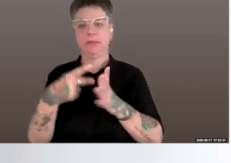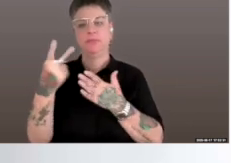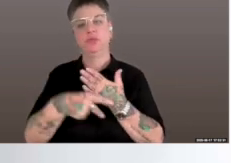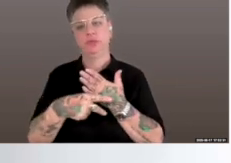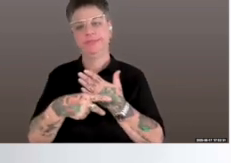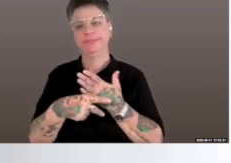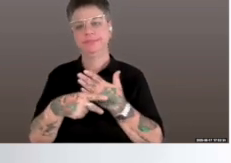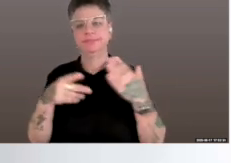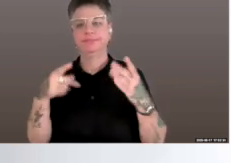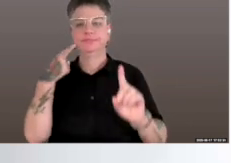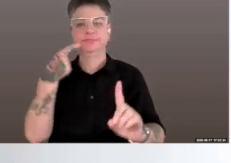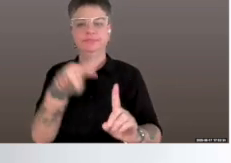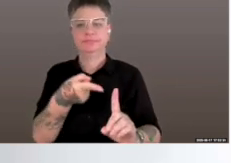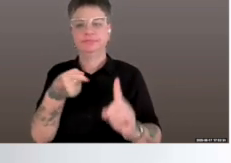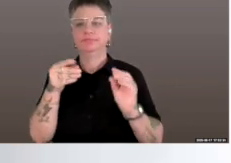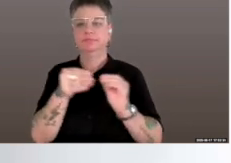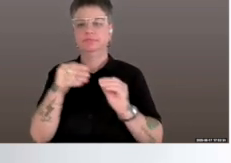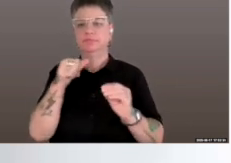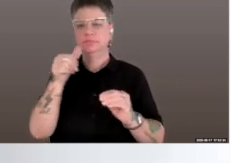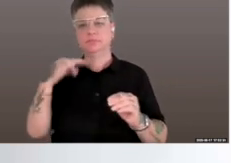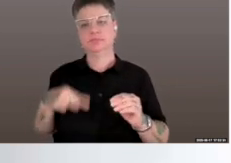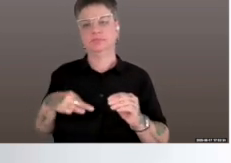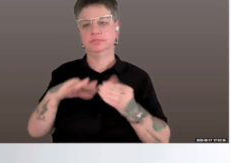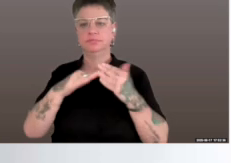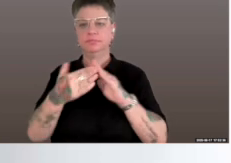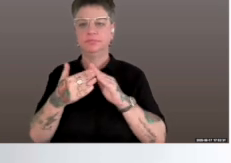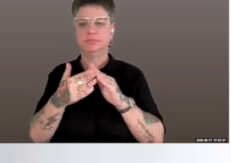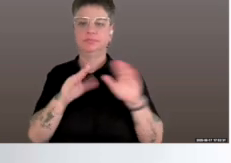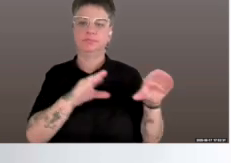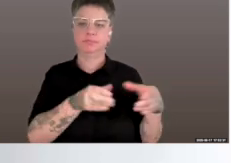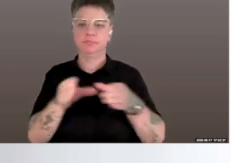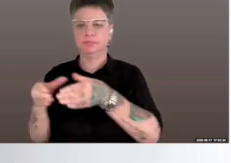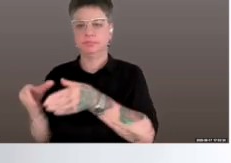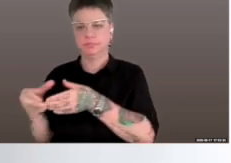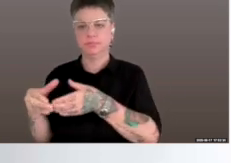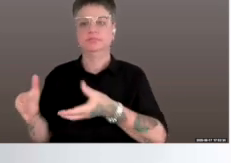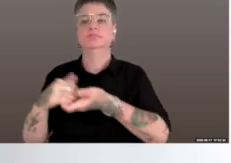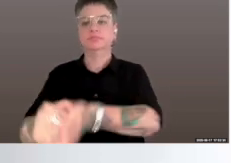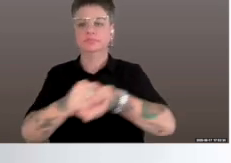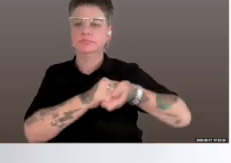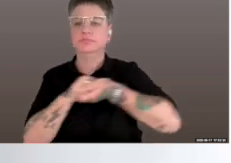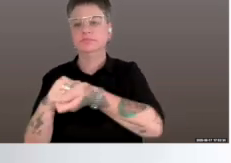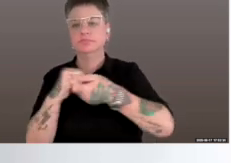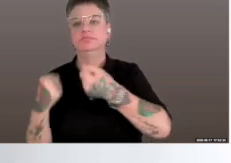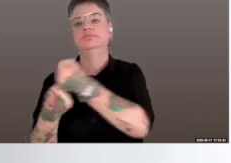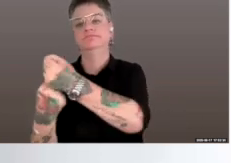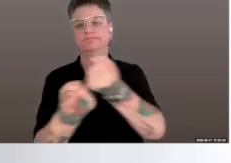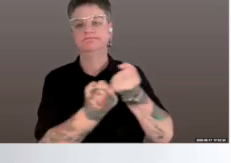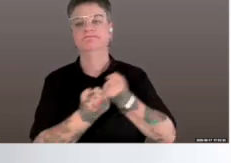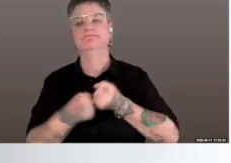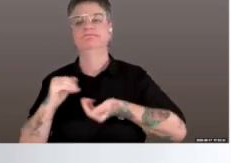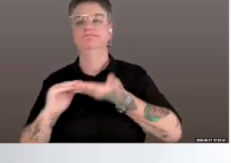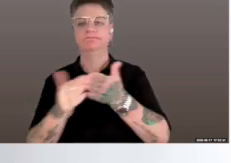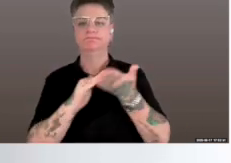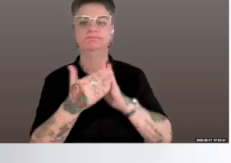for e-bike incentives. No funding is allocated in this year's budget. Staff are monitoring the effects of tariffs on